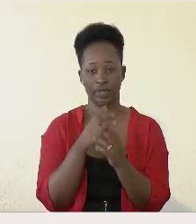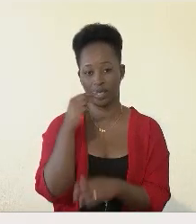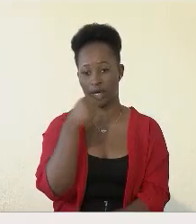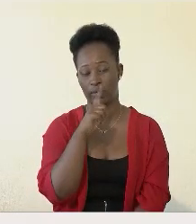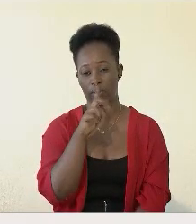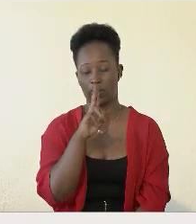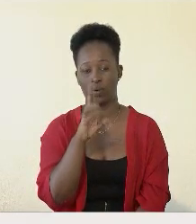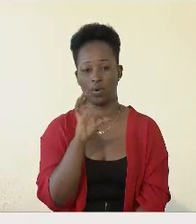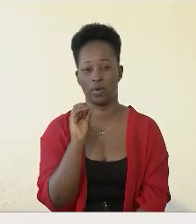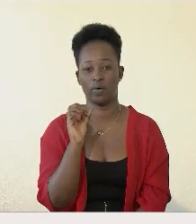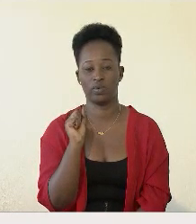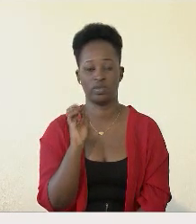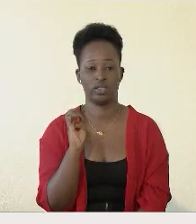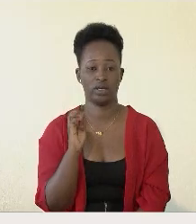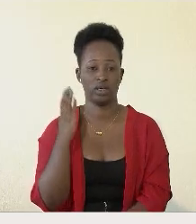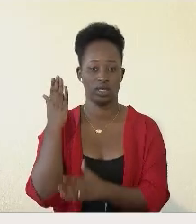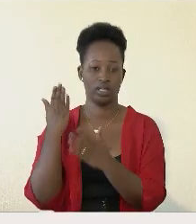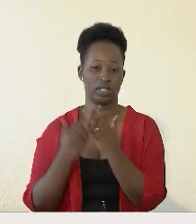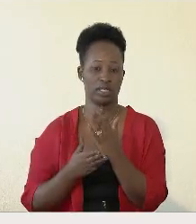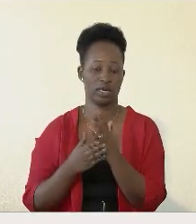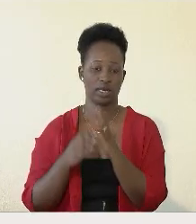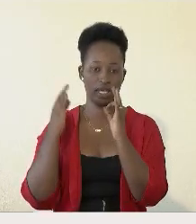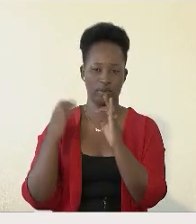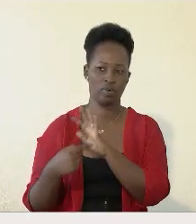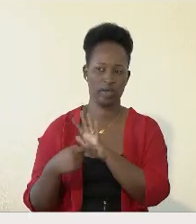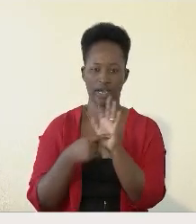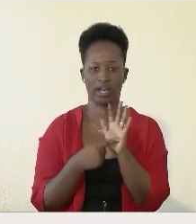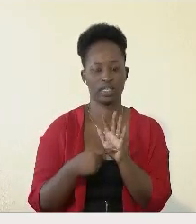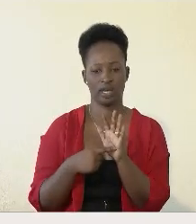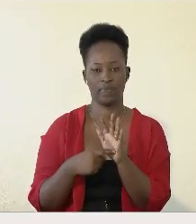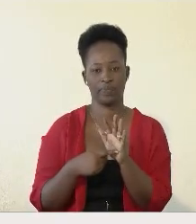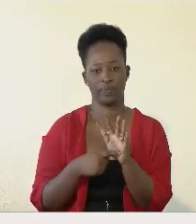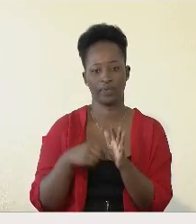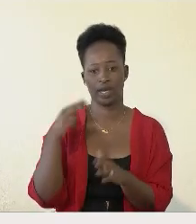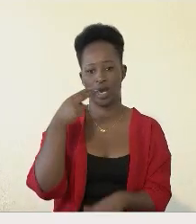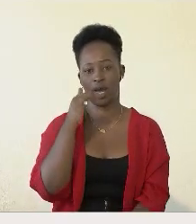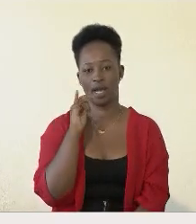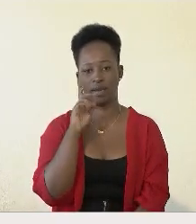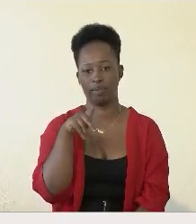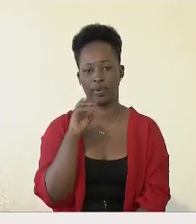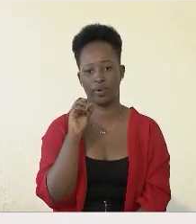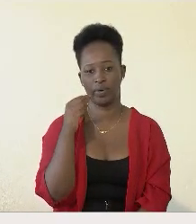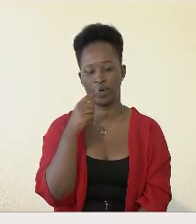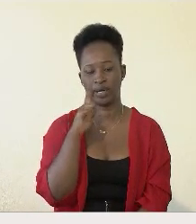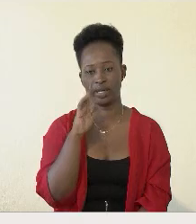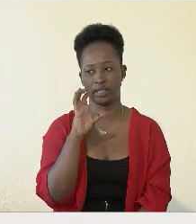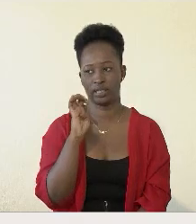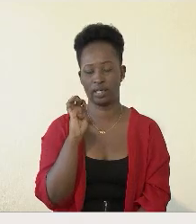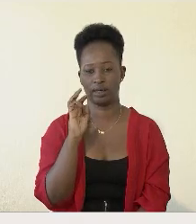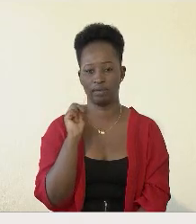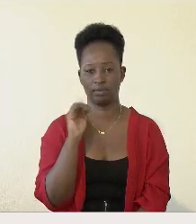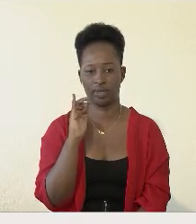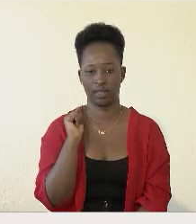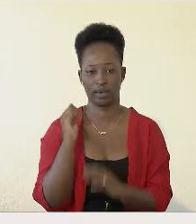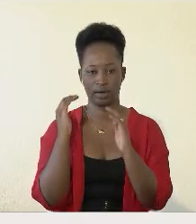All right? So these are the signs and symptoms of what you call hypoglycemia. We have passing of urine frequently,